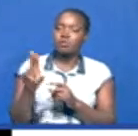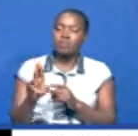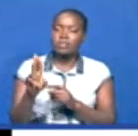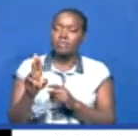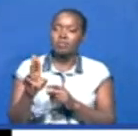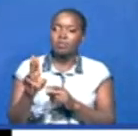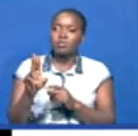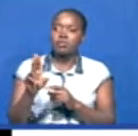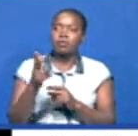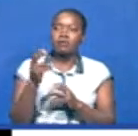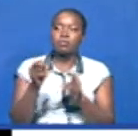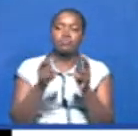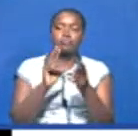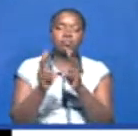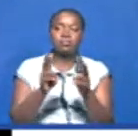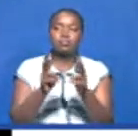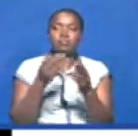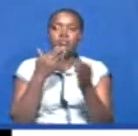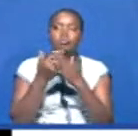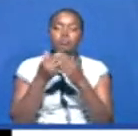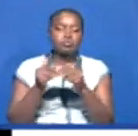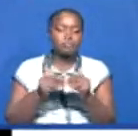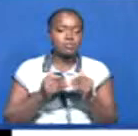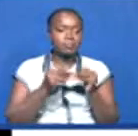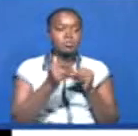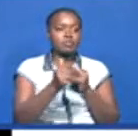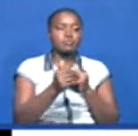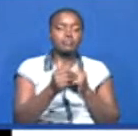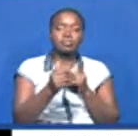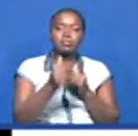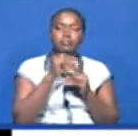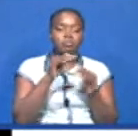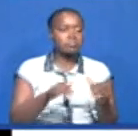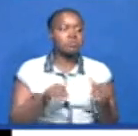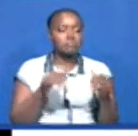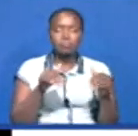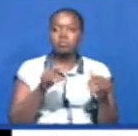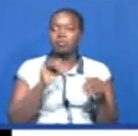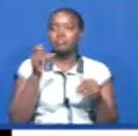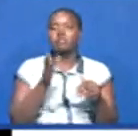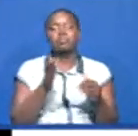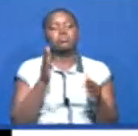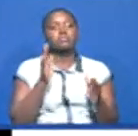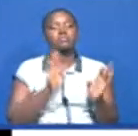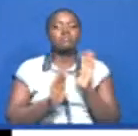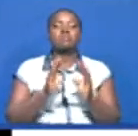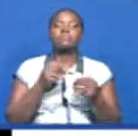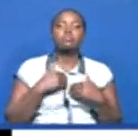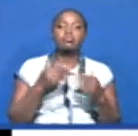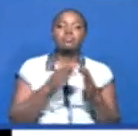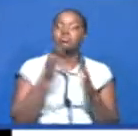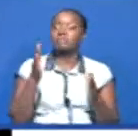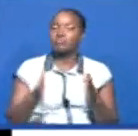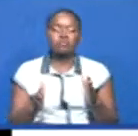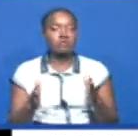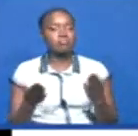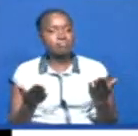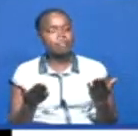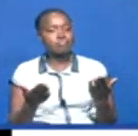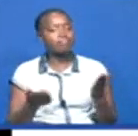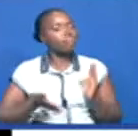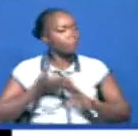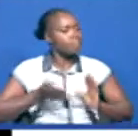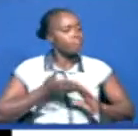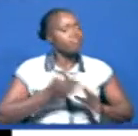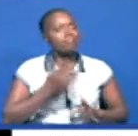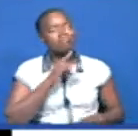yep, we appreciate, and we're going to carry forward. And for the rest, let's not wait. You know, Kenyans, we have this habit of when we have a deadline, we then go running and saying,